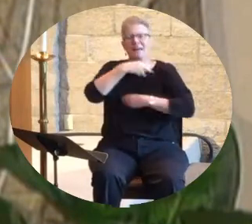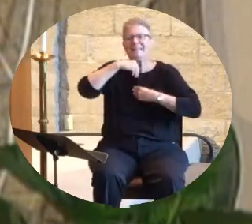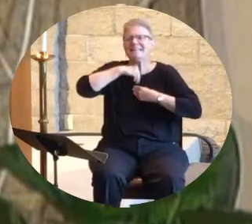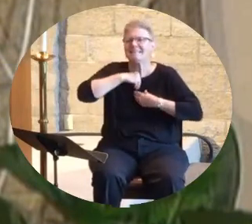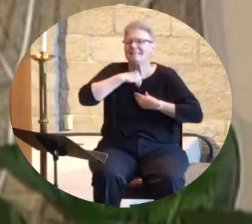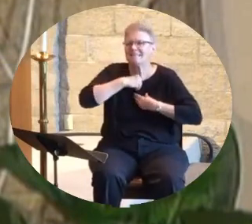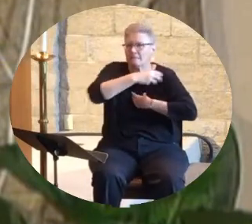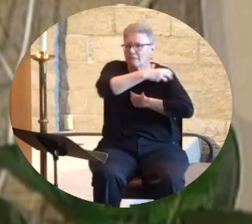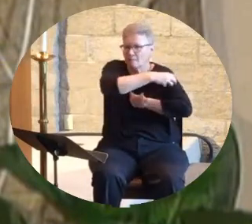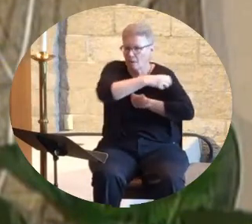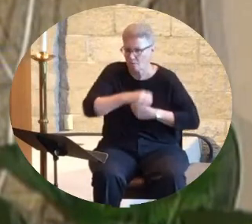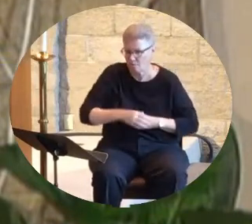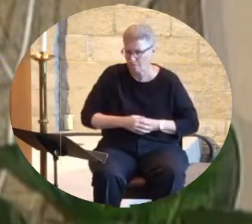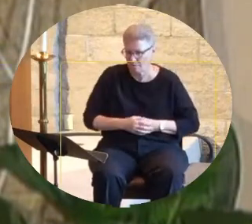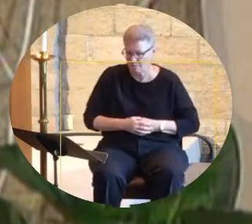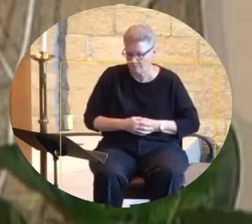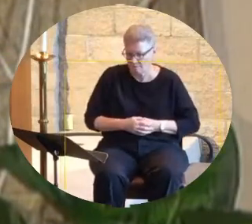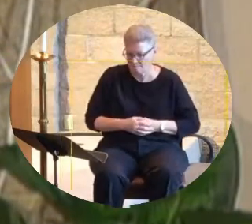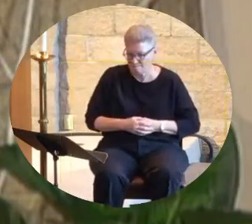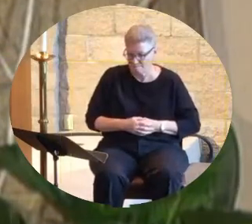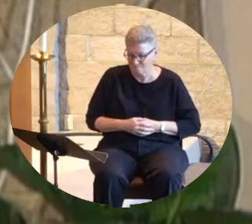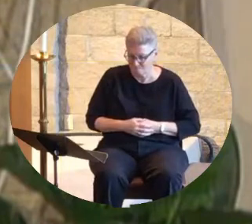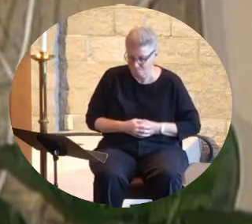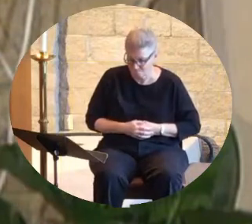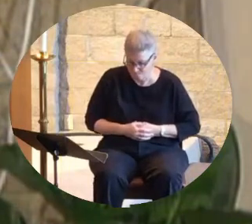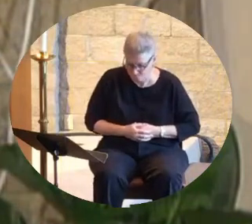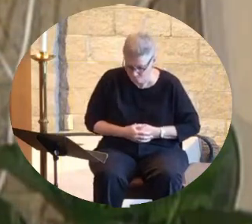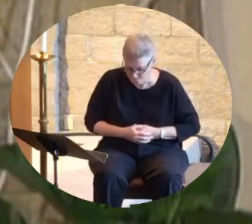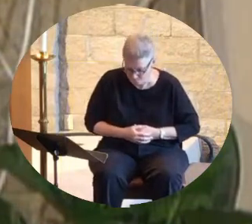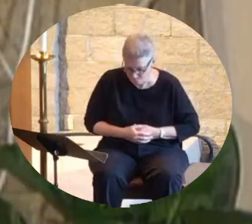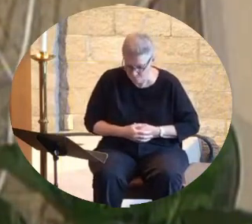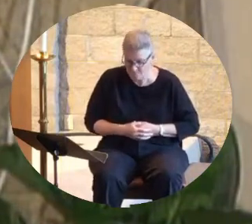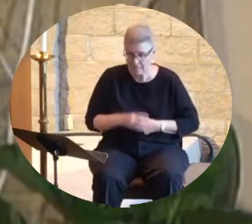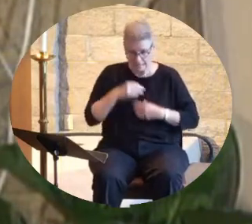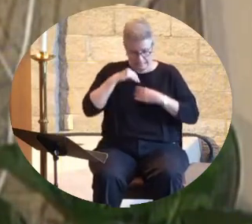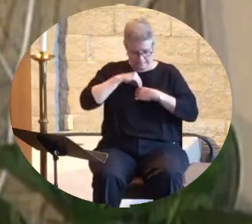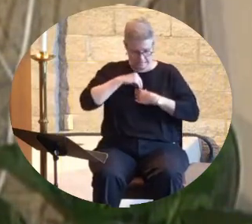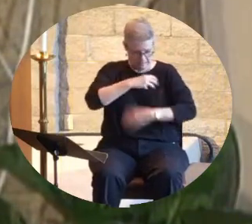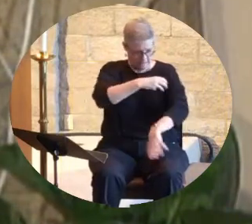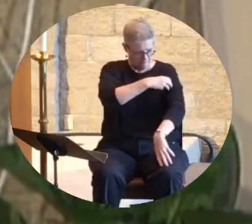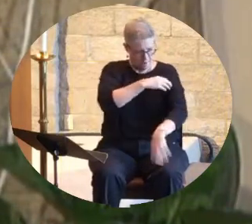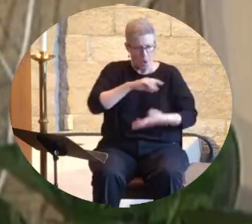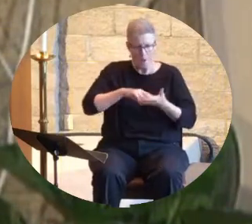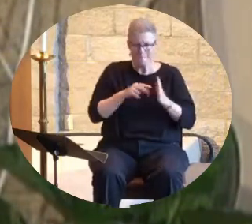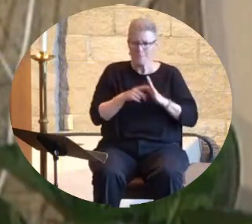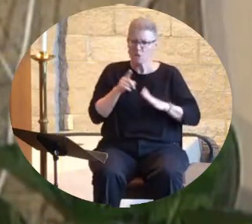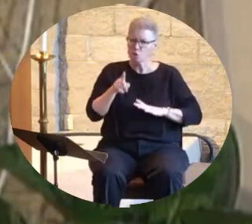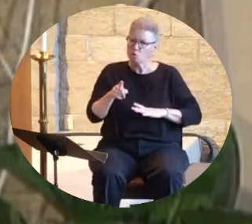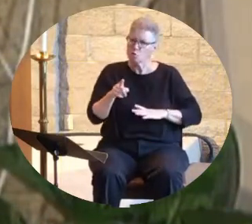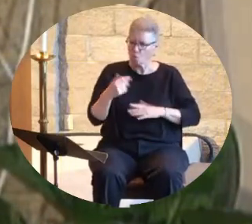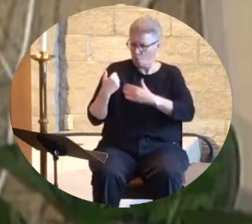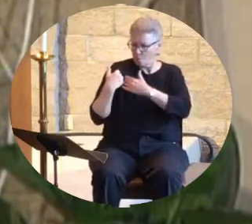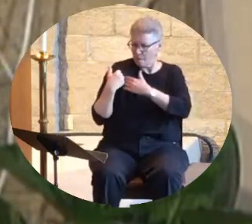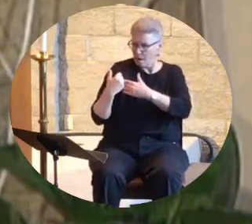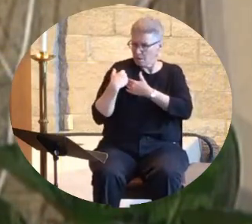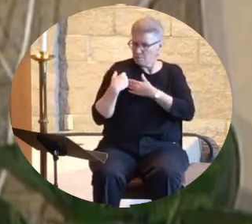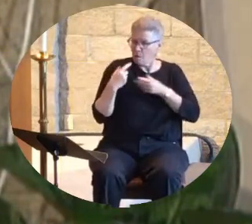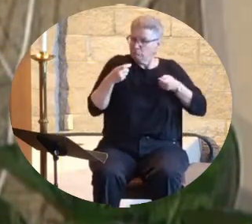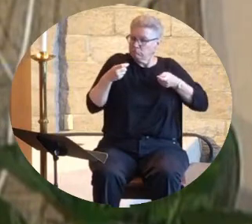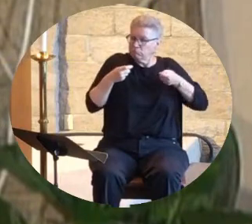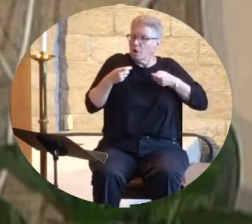power. And this power is about having authority over yourself. Oh